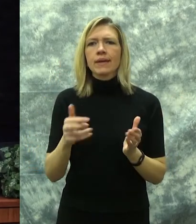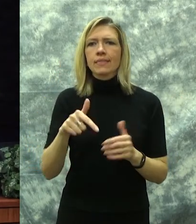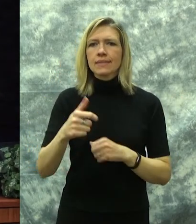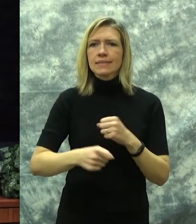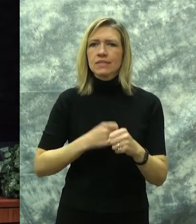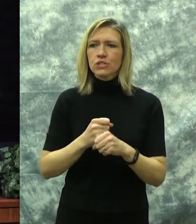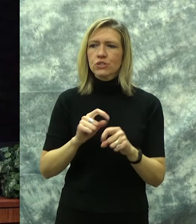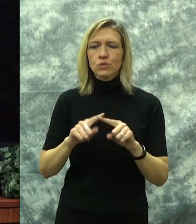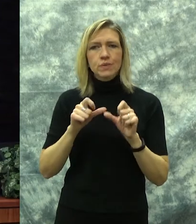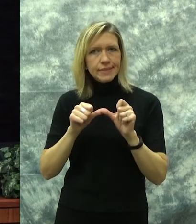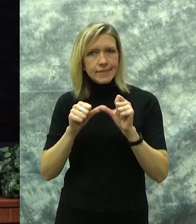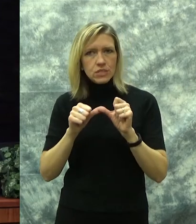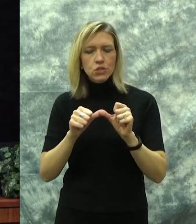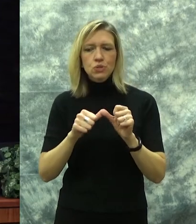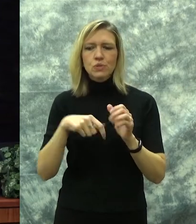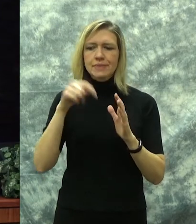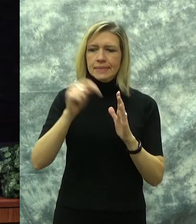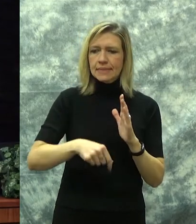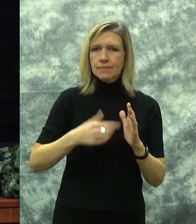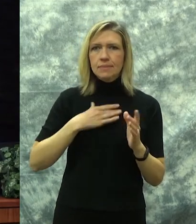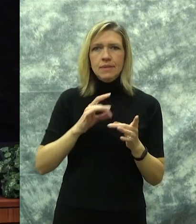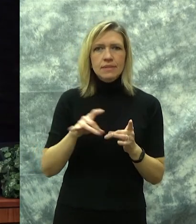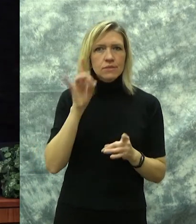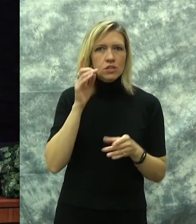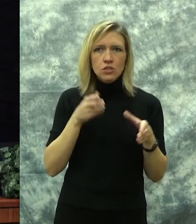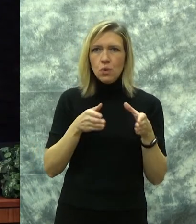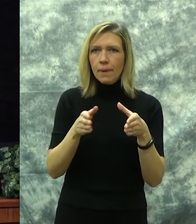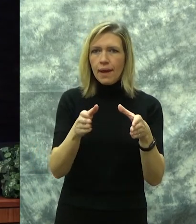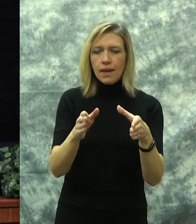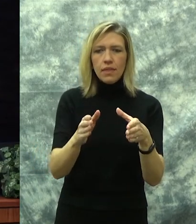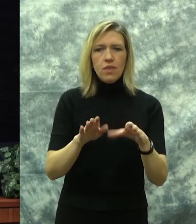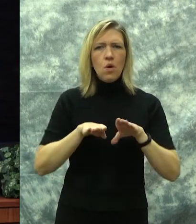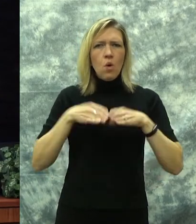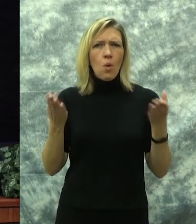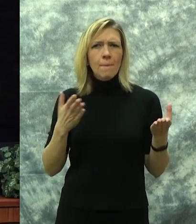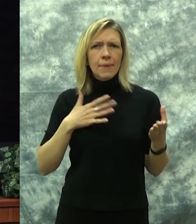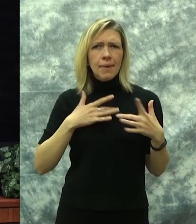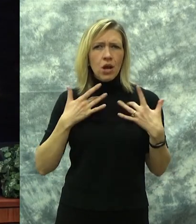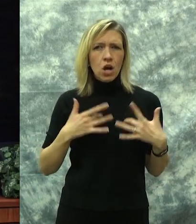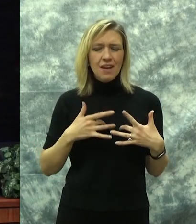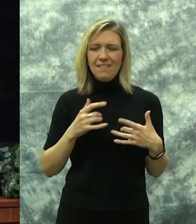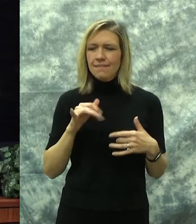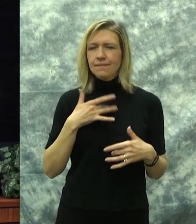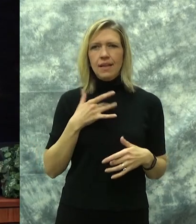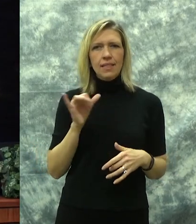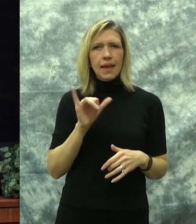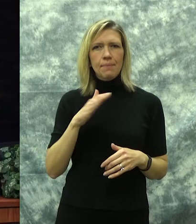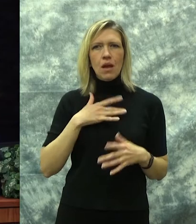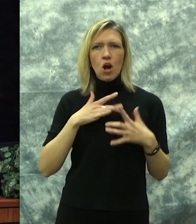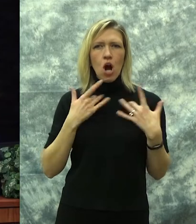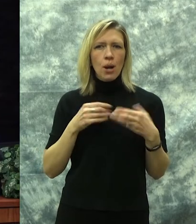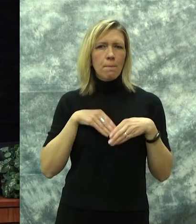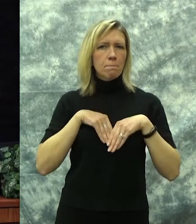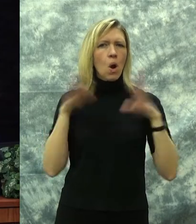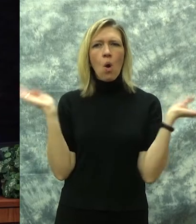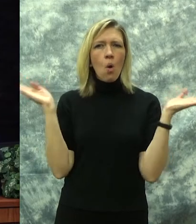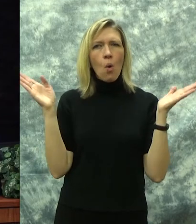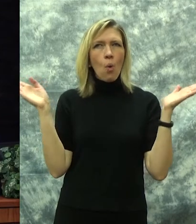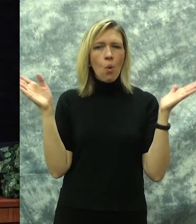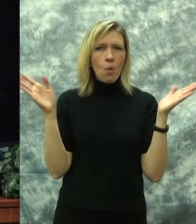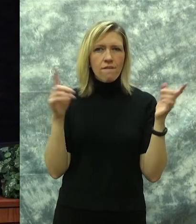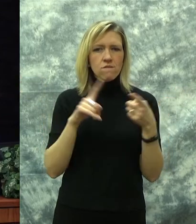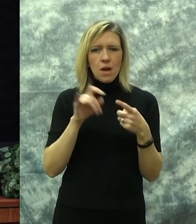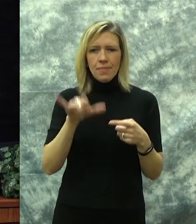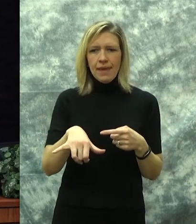spiritual path, to continue to deepen and open my heart. It felt like my heart got burst open from that degree